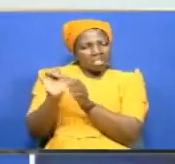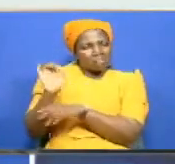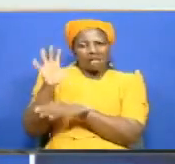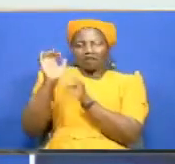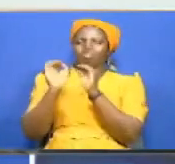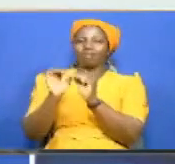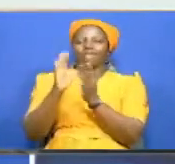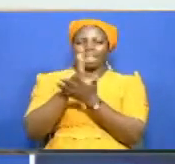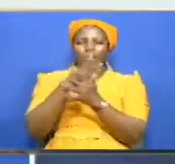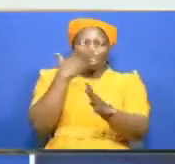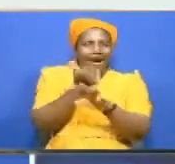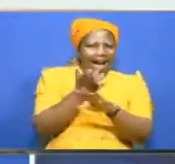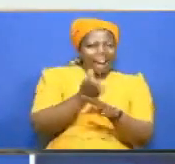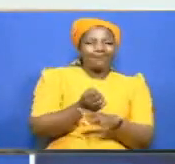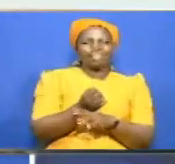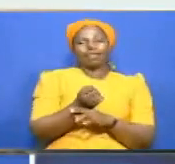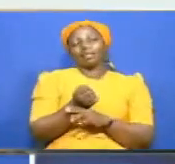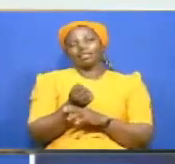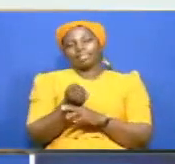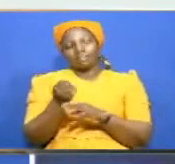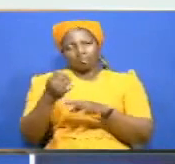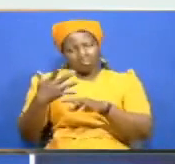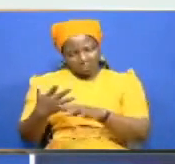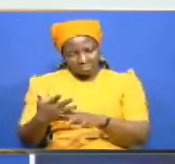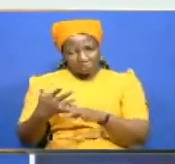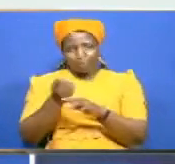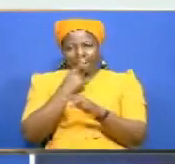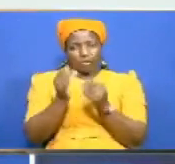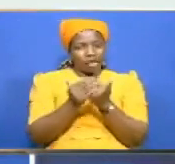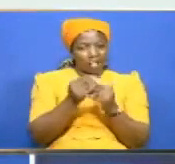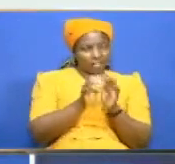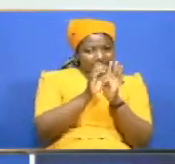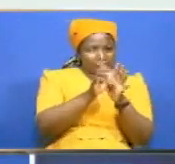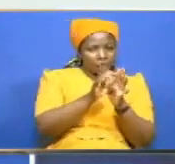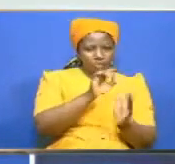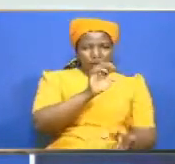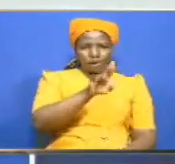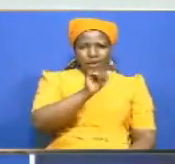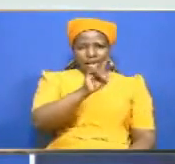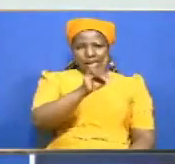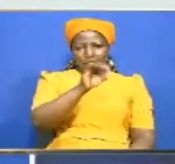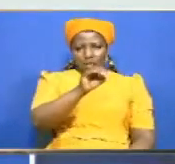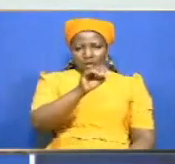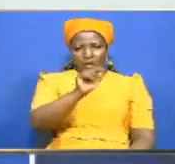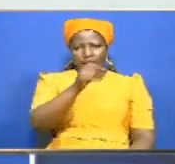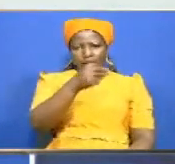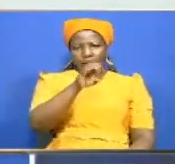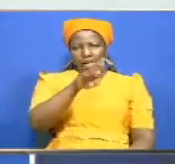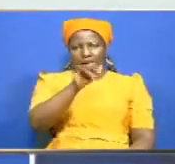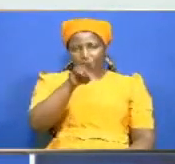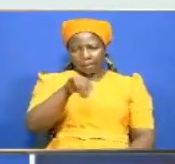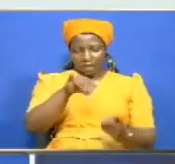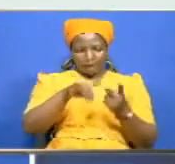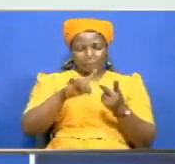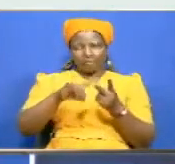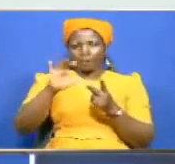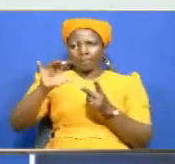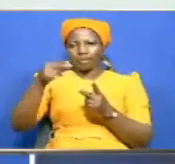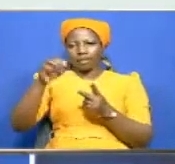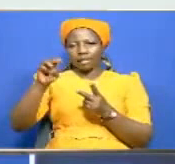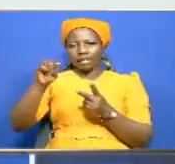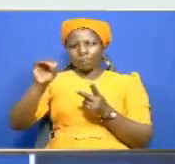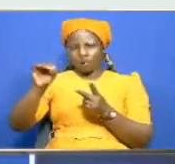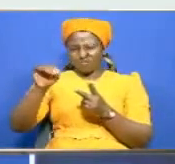the complex treatments like radiotherapy and chemotherapy tend to be a little bit more expensive, and they're not widely available